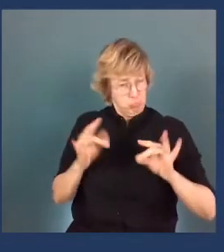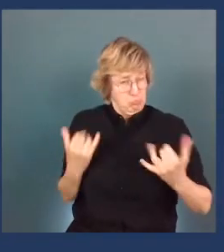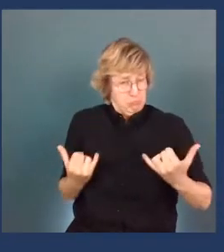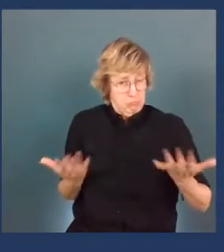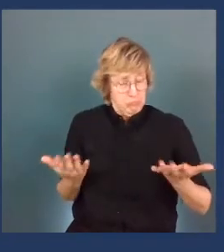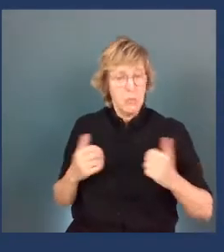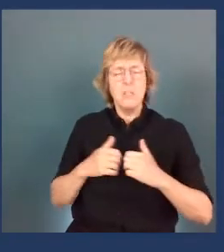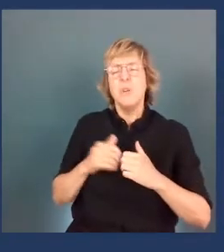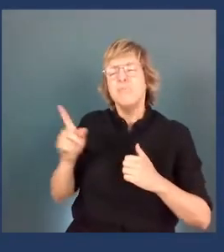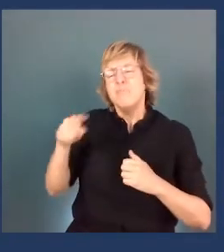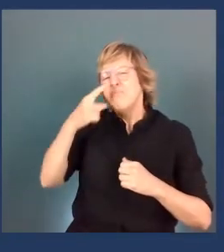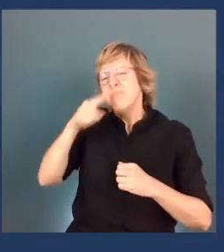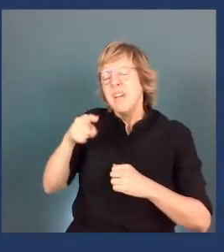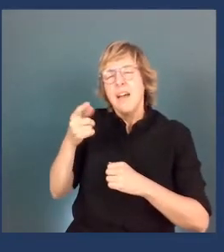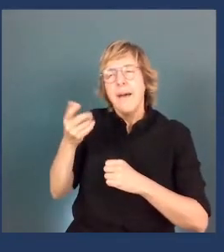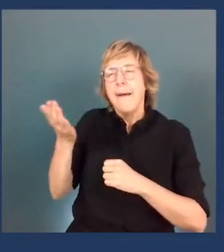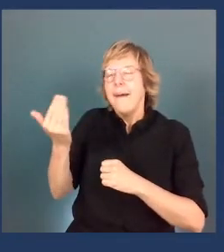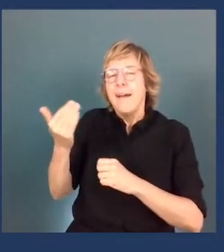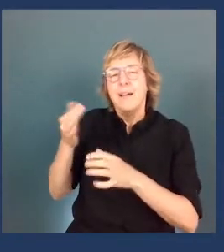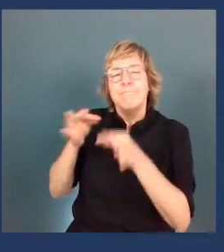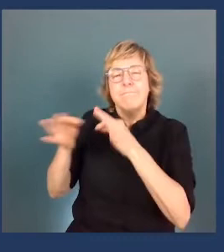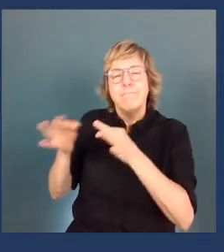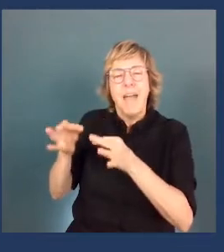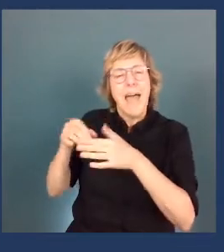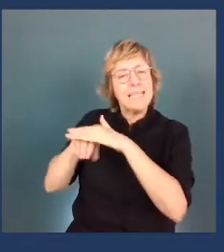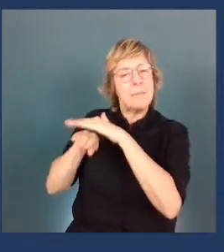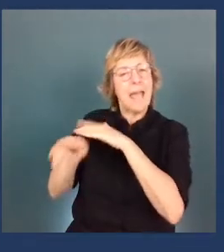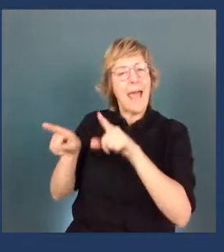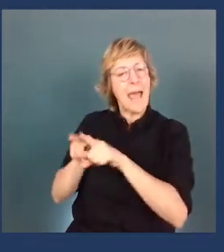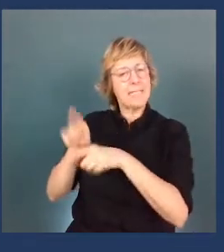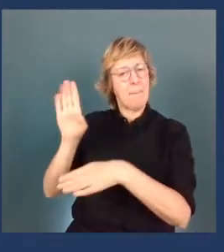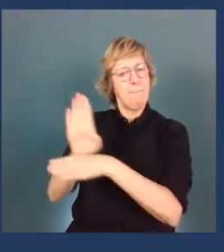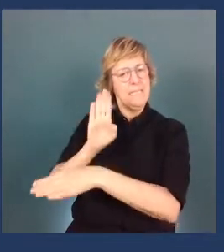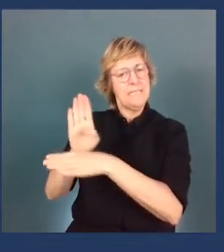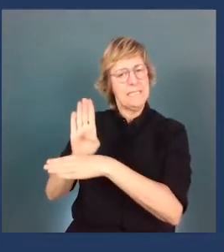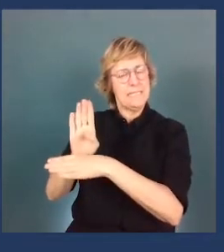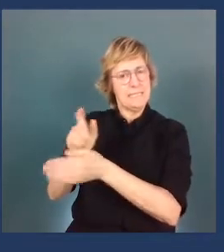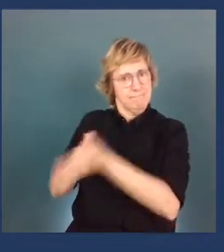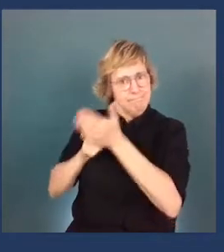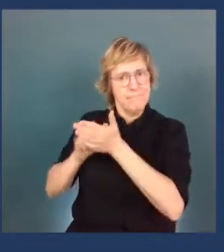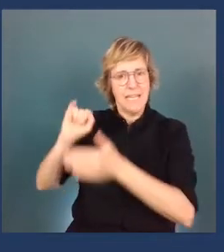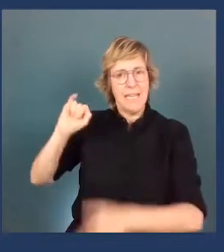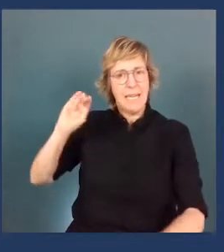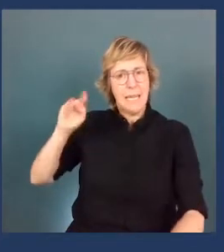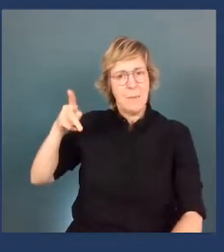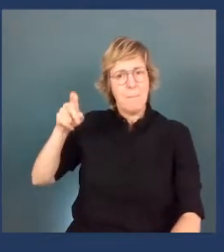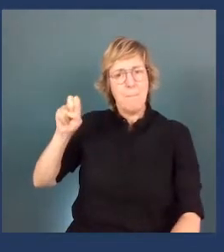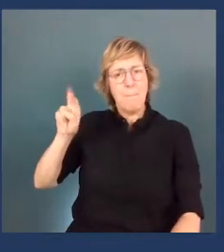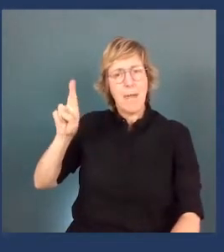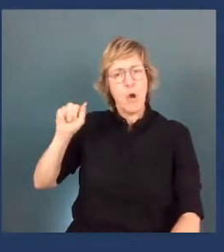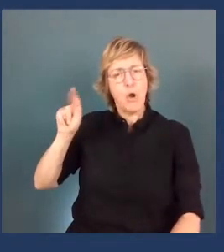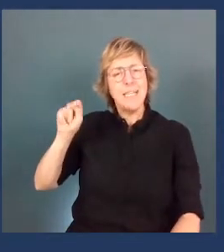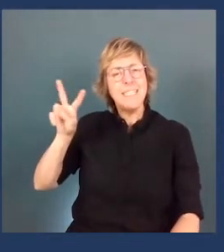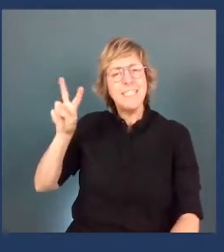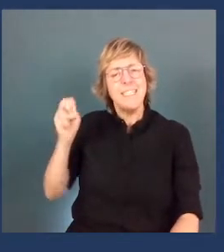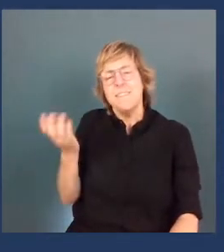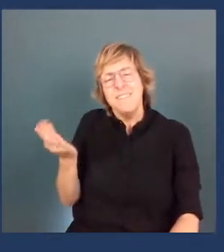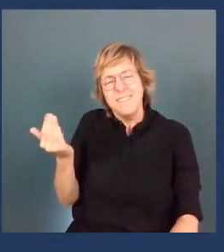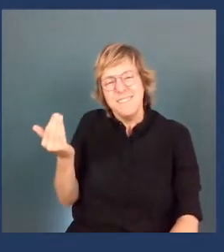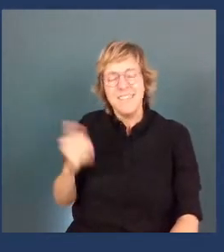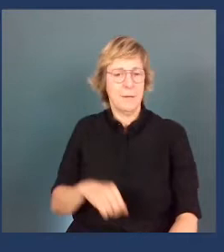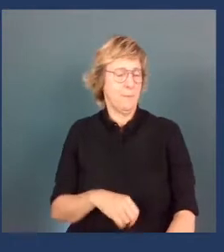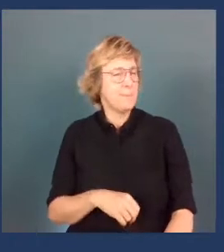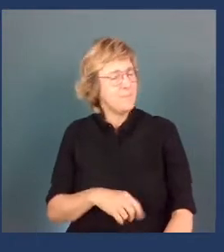can you perhaps talk to us a little bit about accessibility as a business imperative? Oh, absolutely, Corey. I mean, as you know better